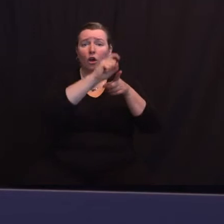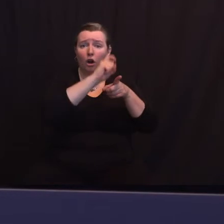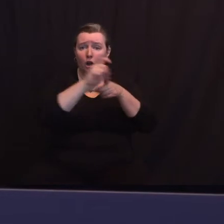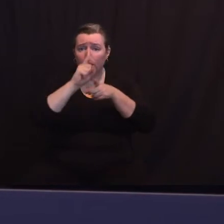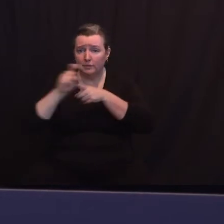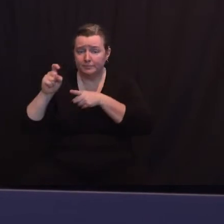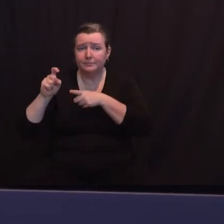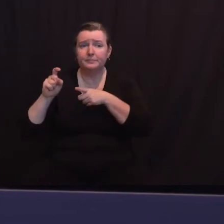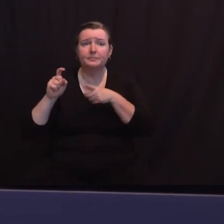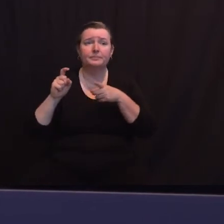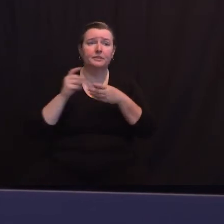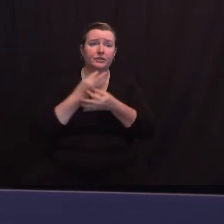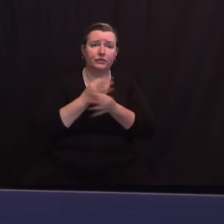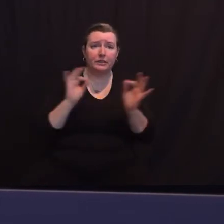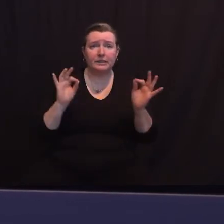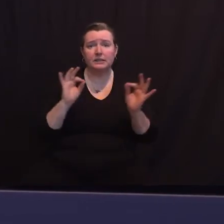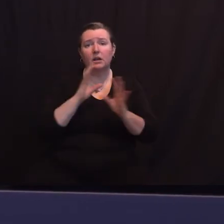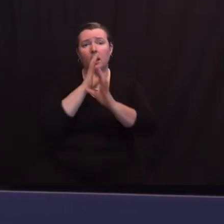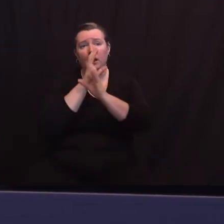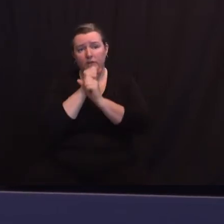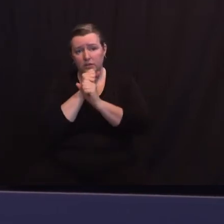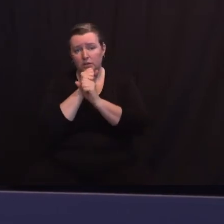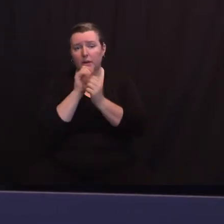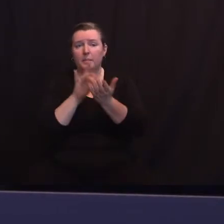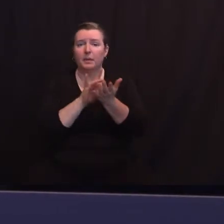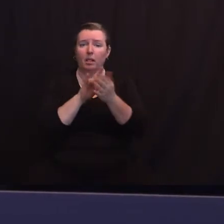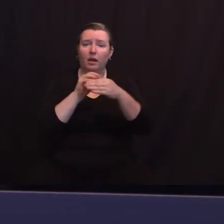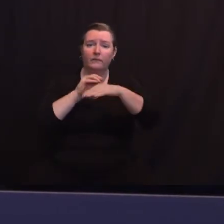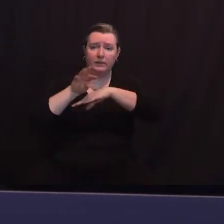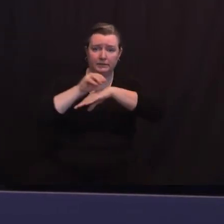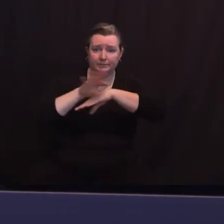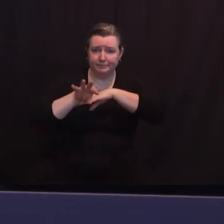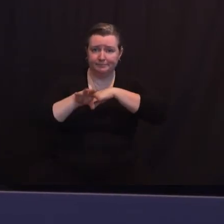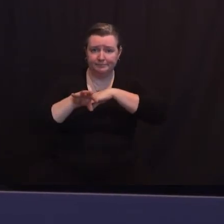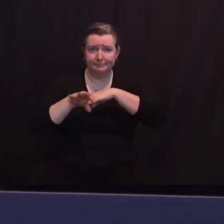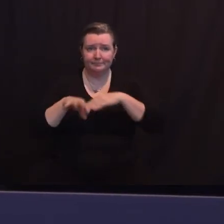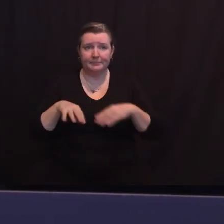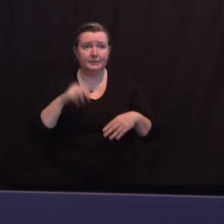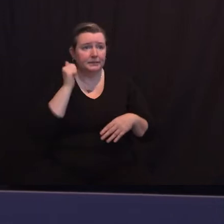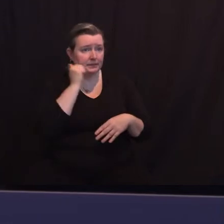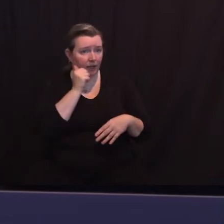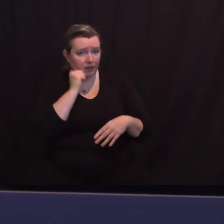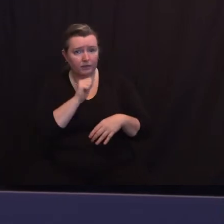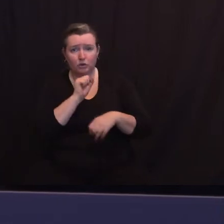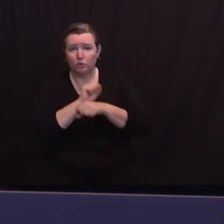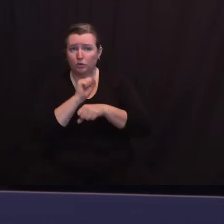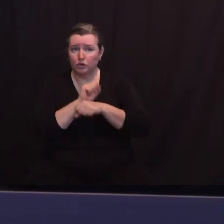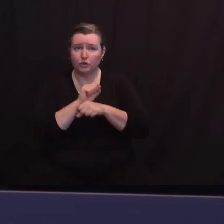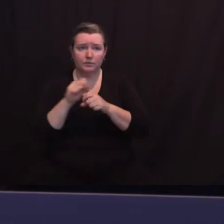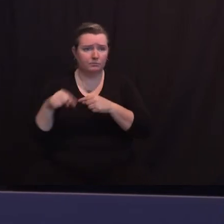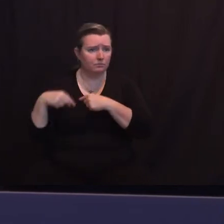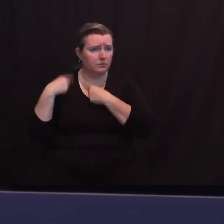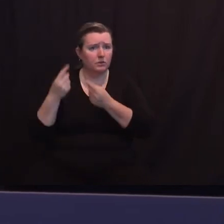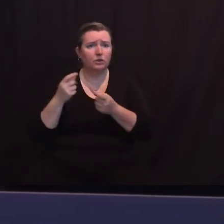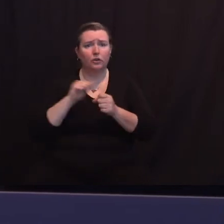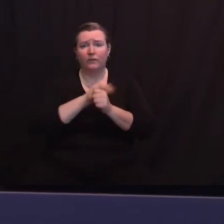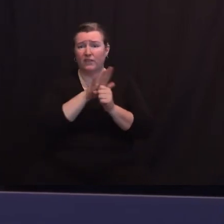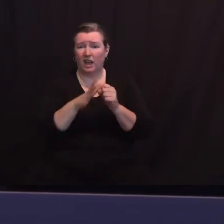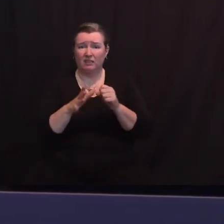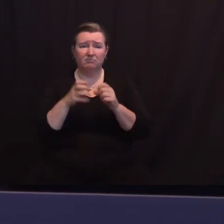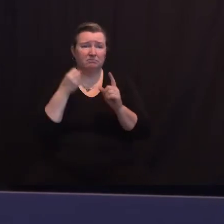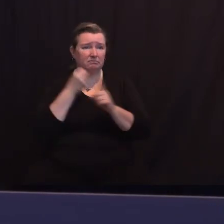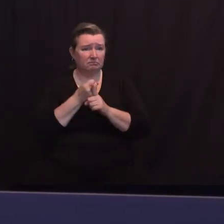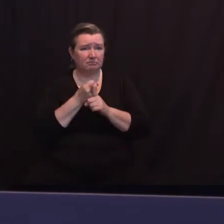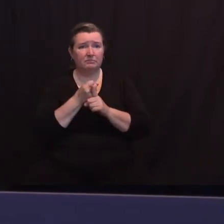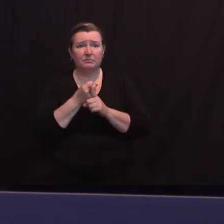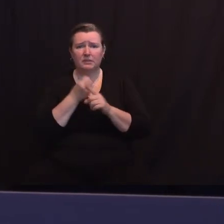medical advice. On top of their daily work throughout the COVID-19 response, they have helped and spoken to